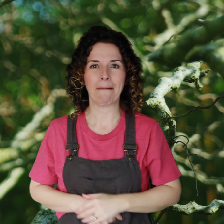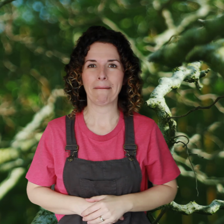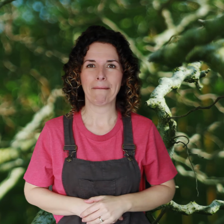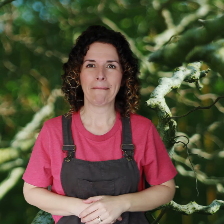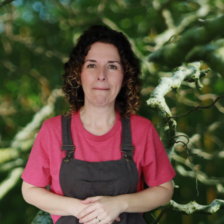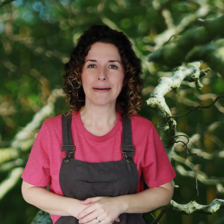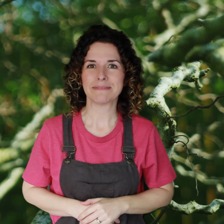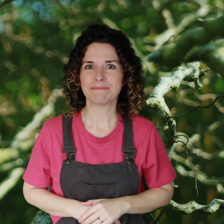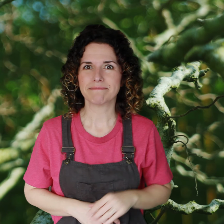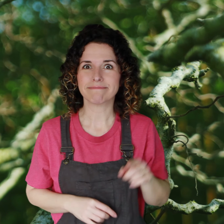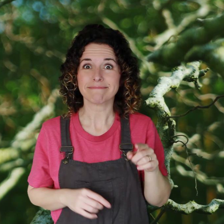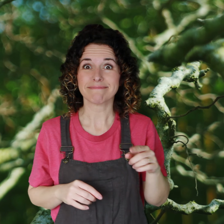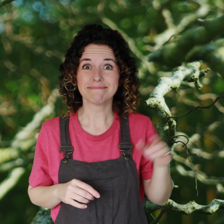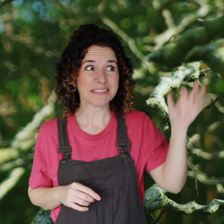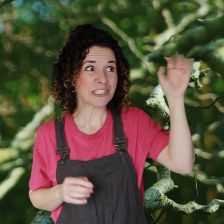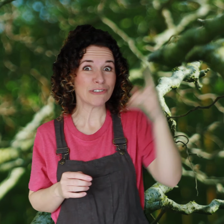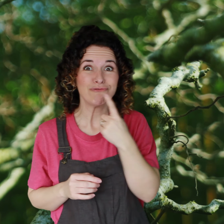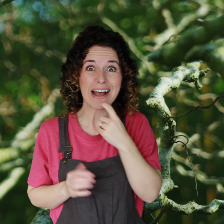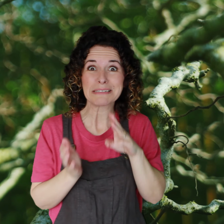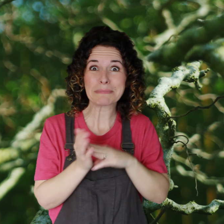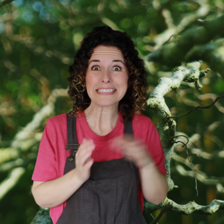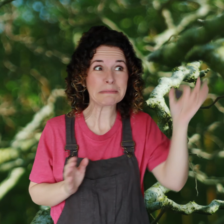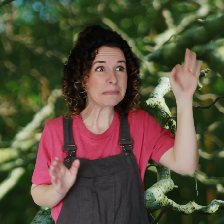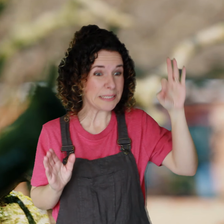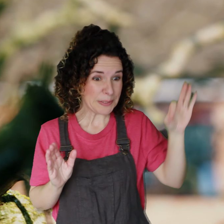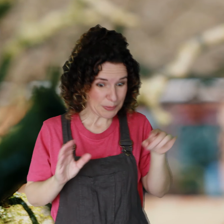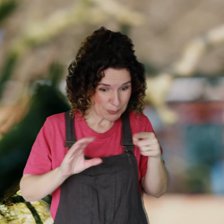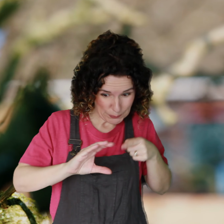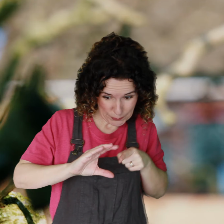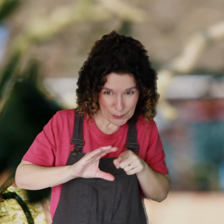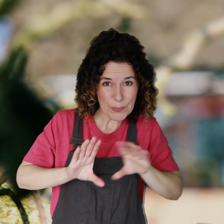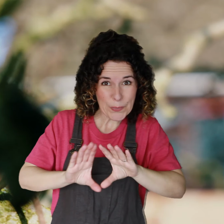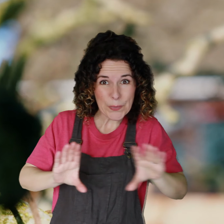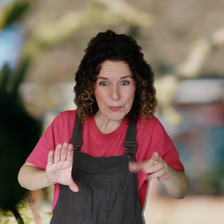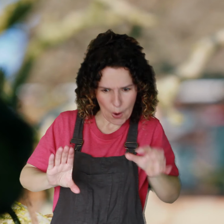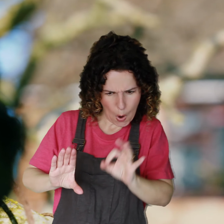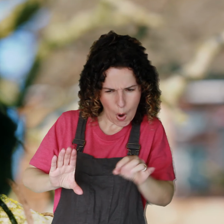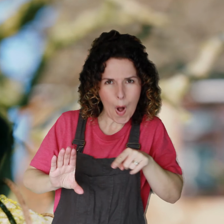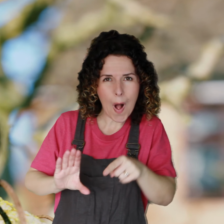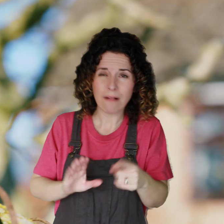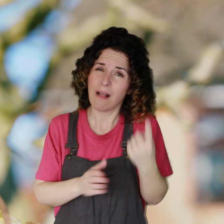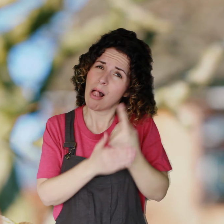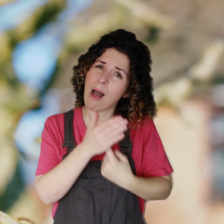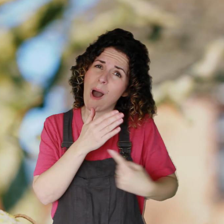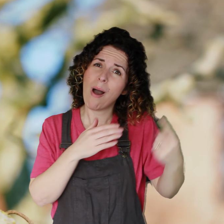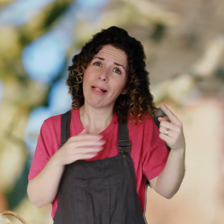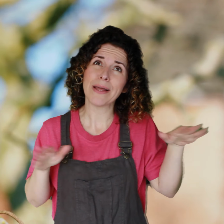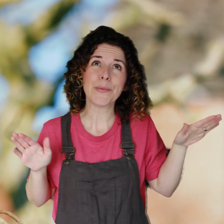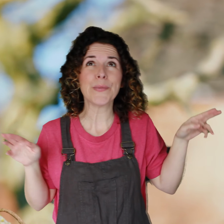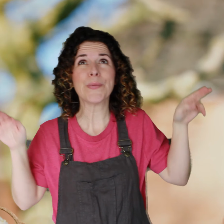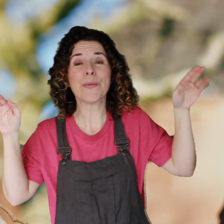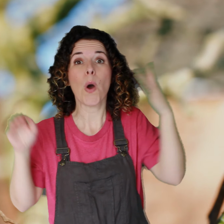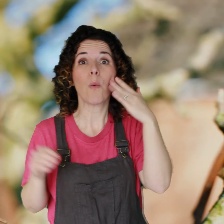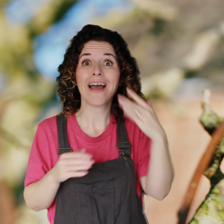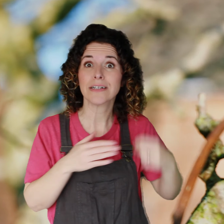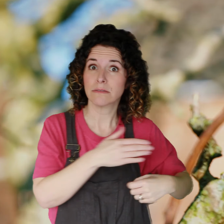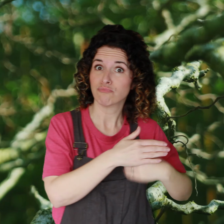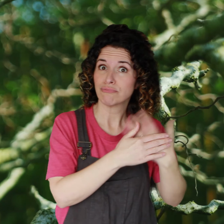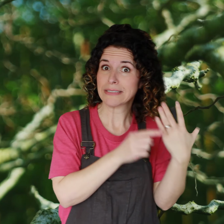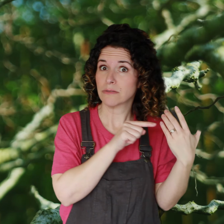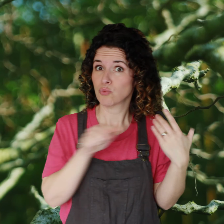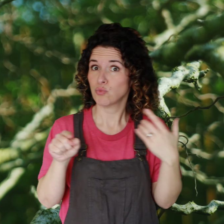brickwork hole, the mason bee is a lonesome soul. They're on the wing in spring to July and in your